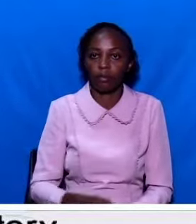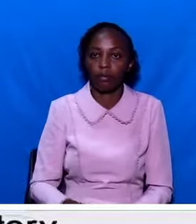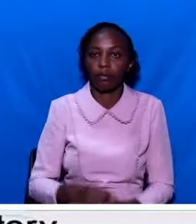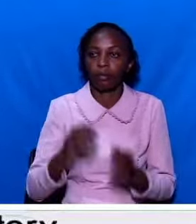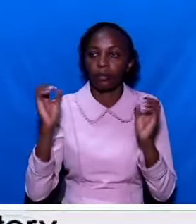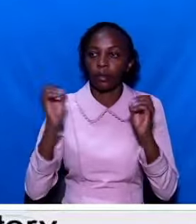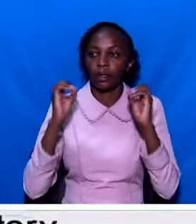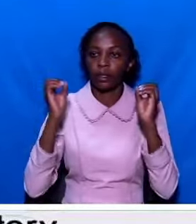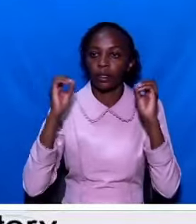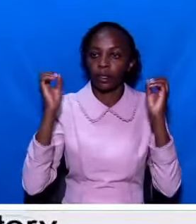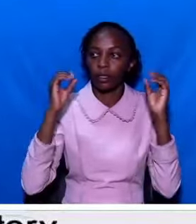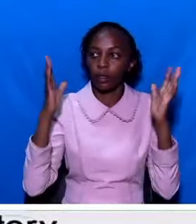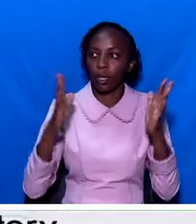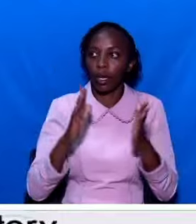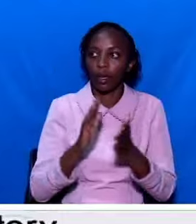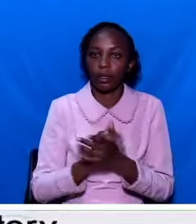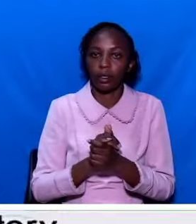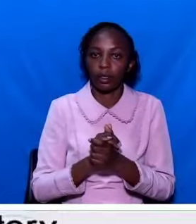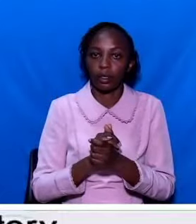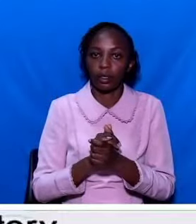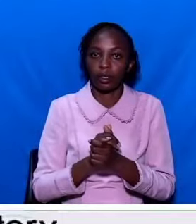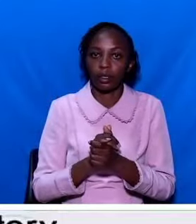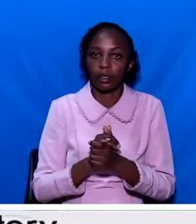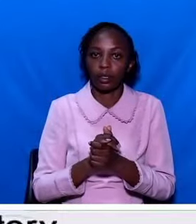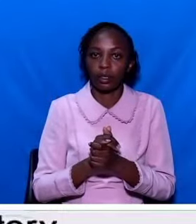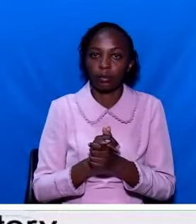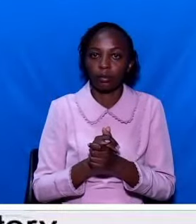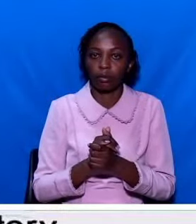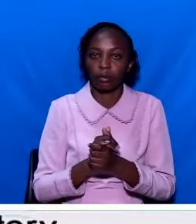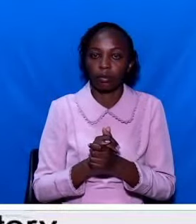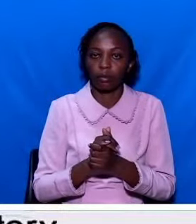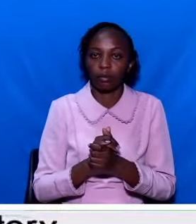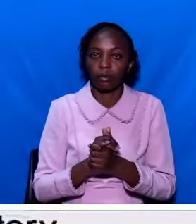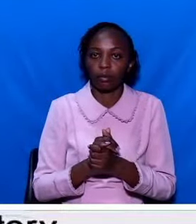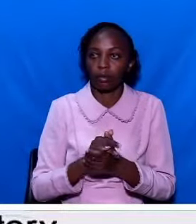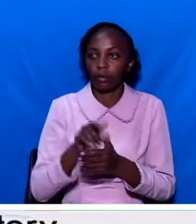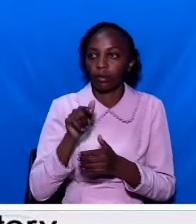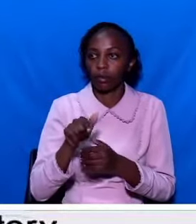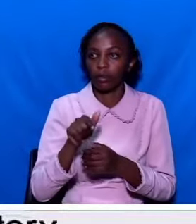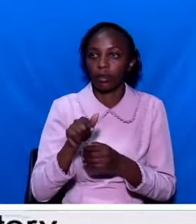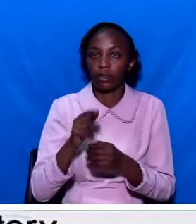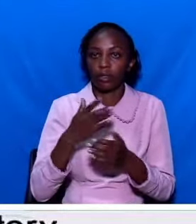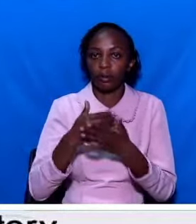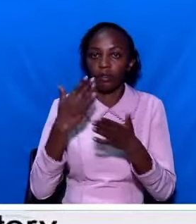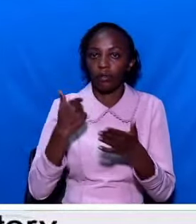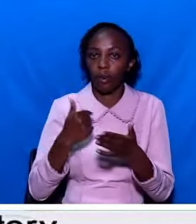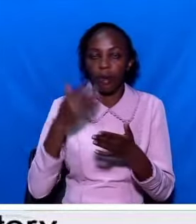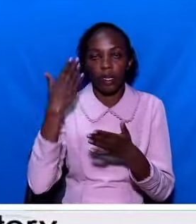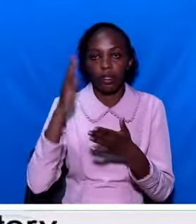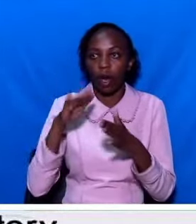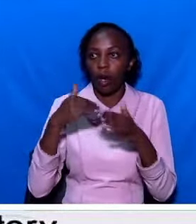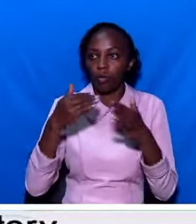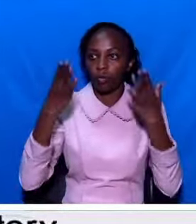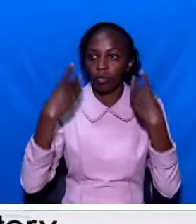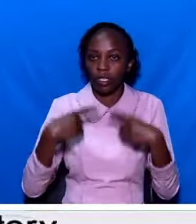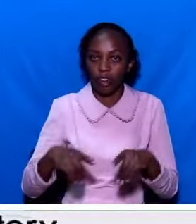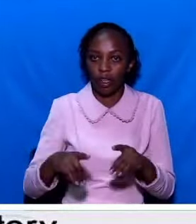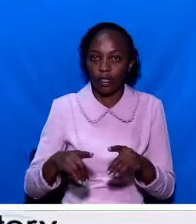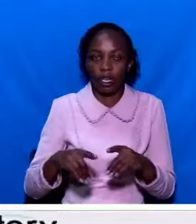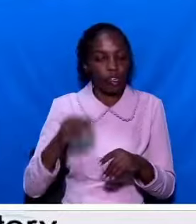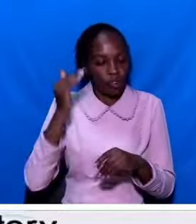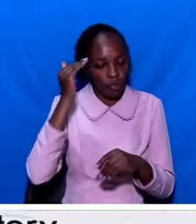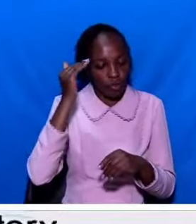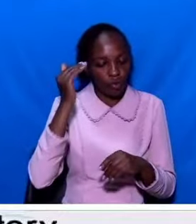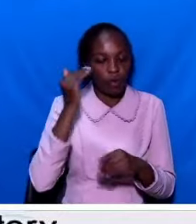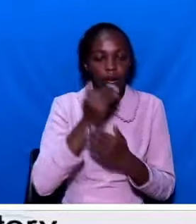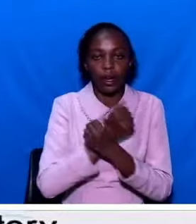Hallelujah. He loved me. Even when I never knew how to dress, he still loved me.